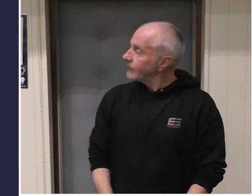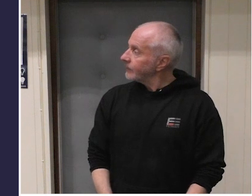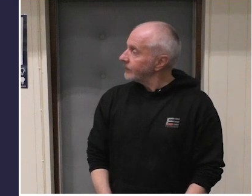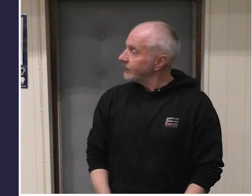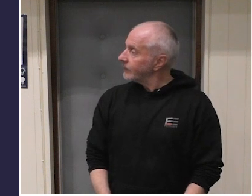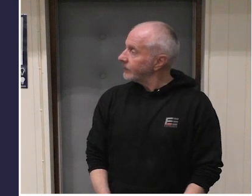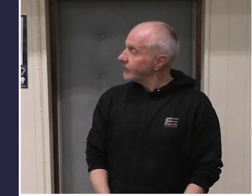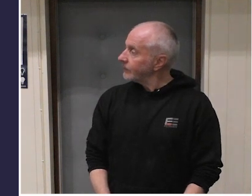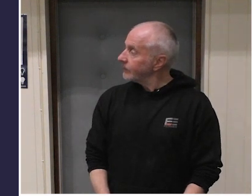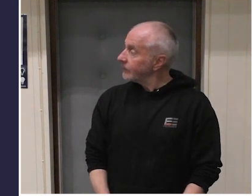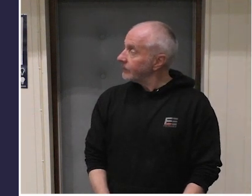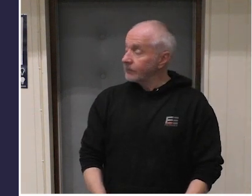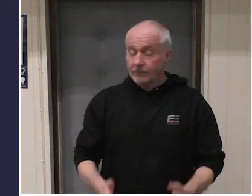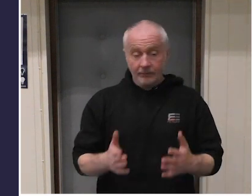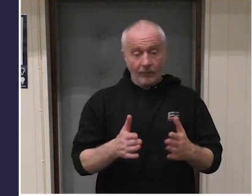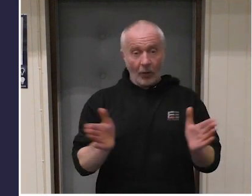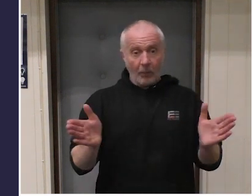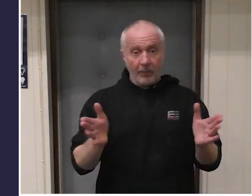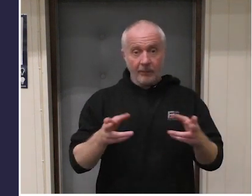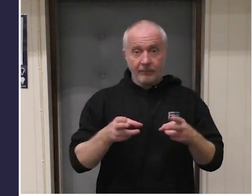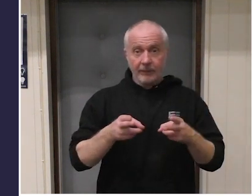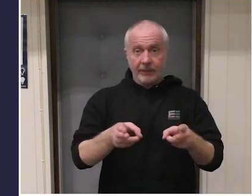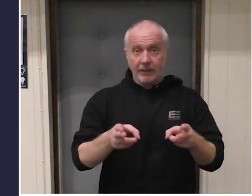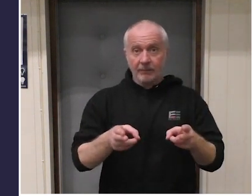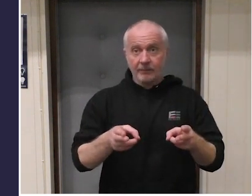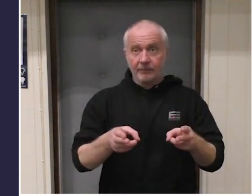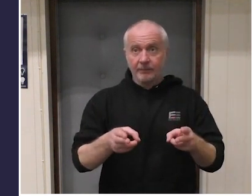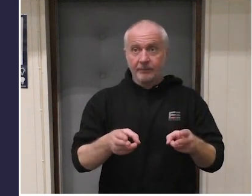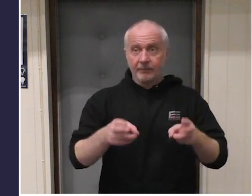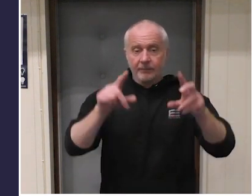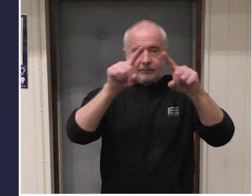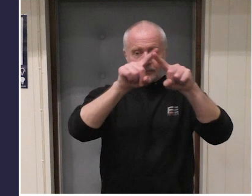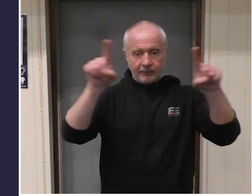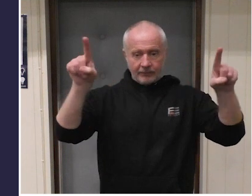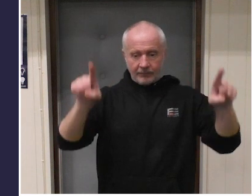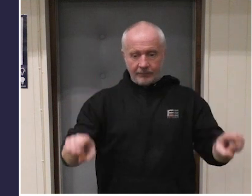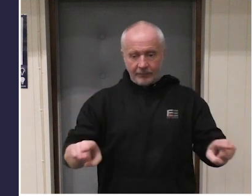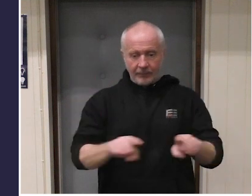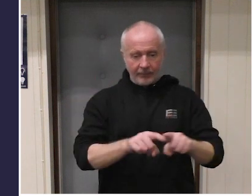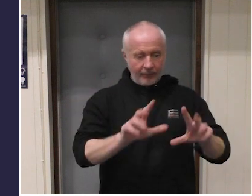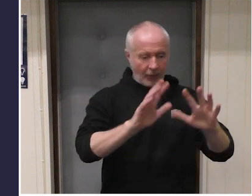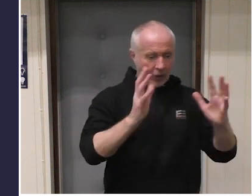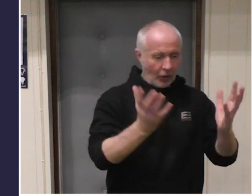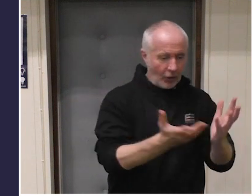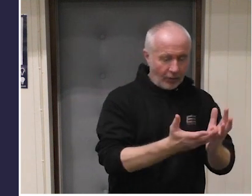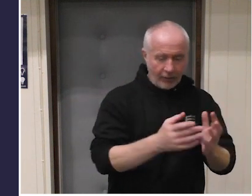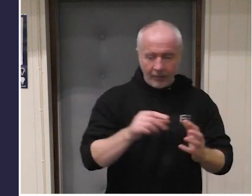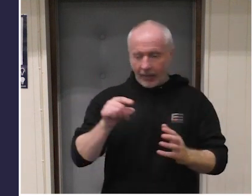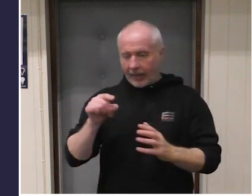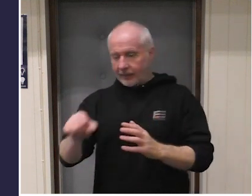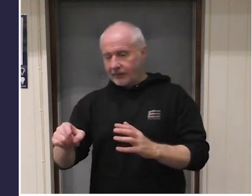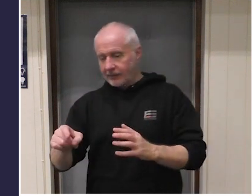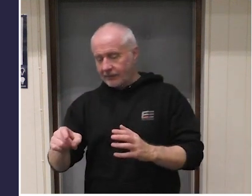okay, it's an open system, so let's draw a box around the Earth and all organisms in